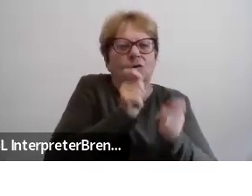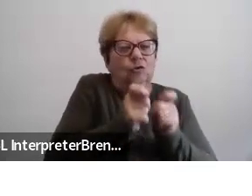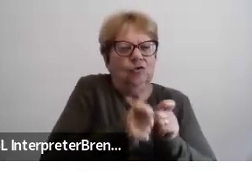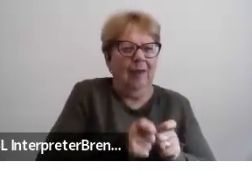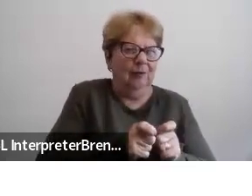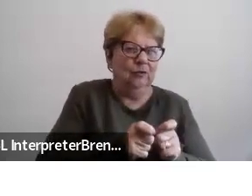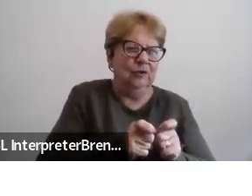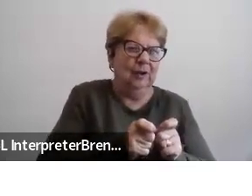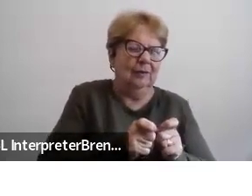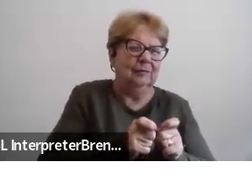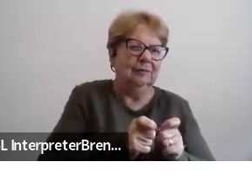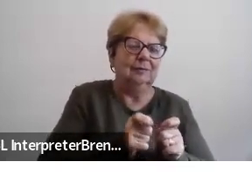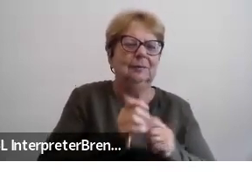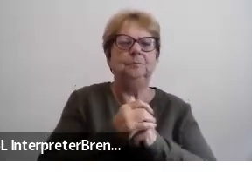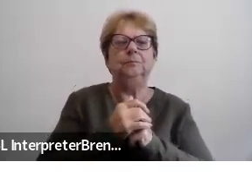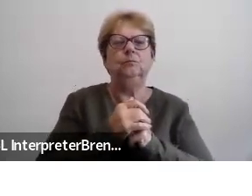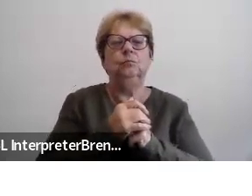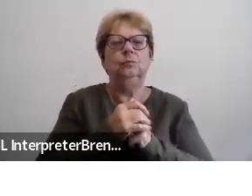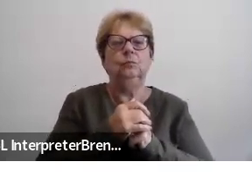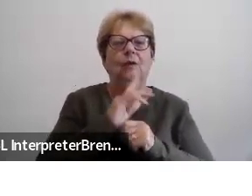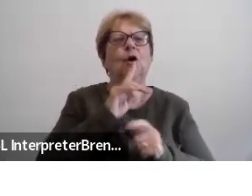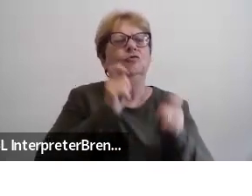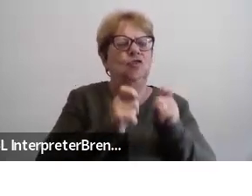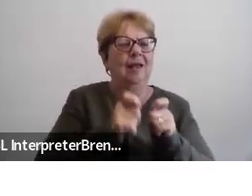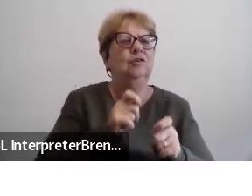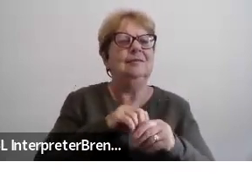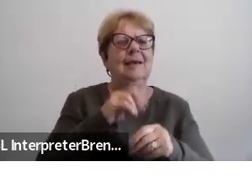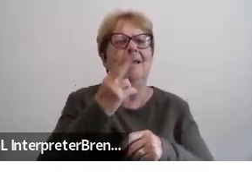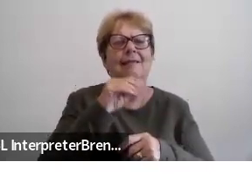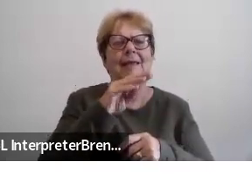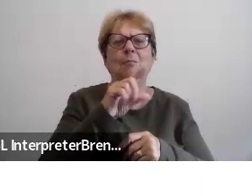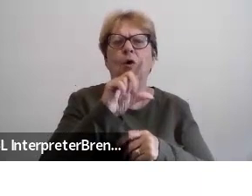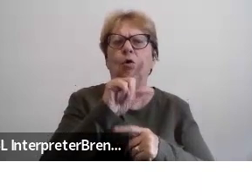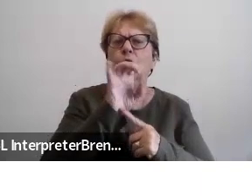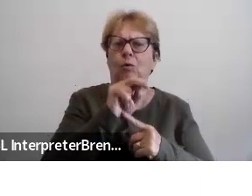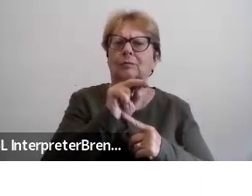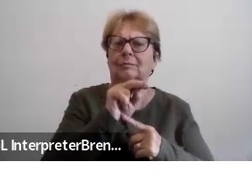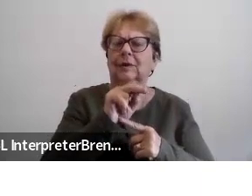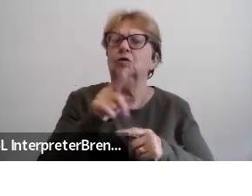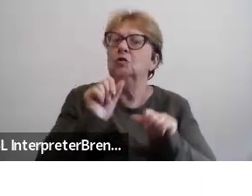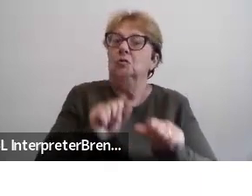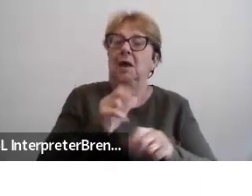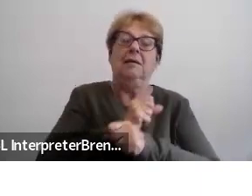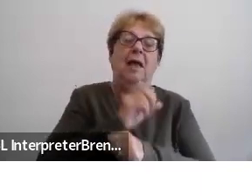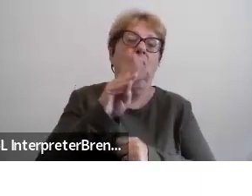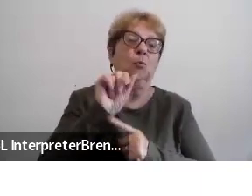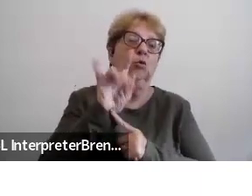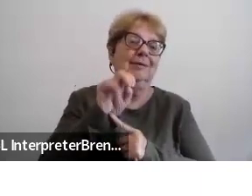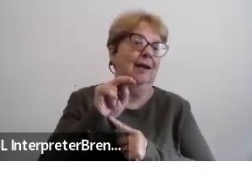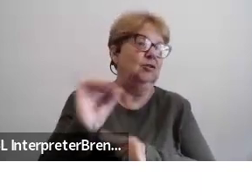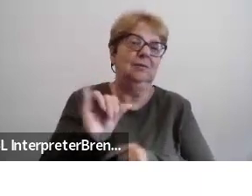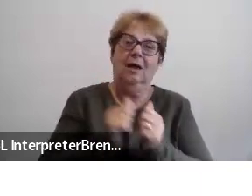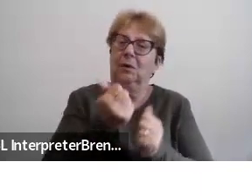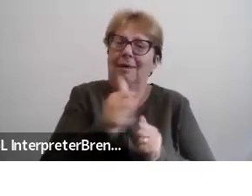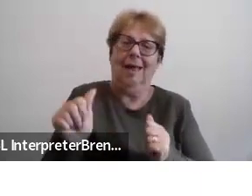drift, and they're changes in the hemagglutinin and neuraminidase. So you can get a mutation like with any virus, as we